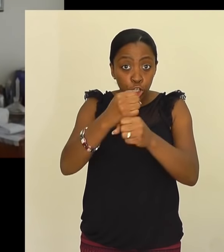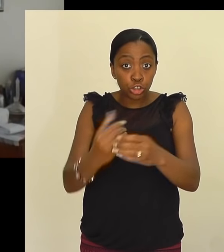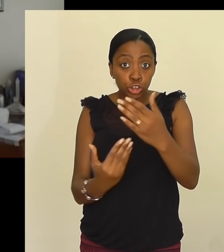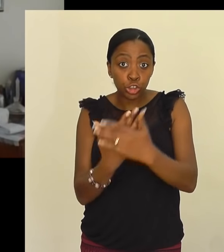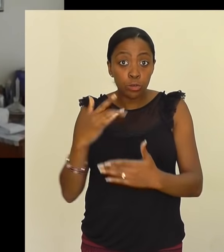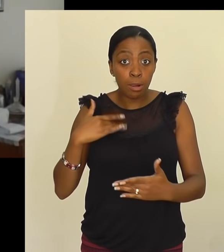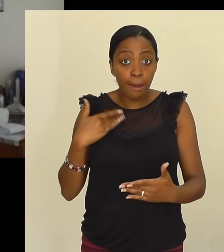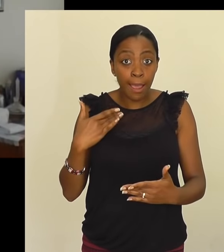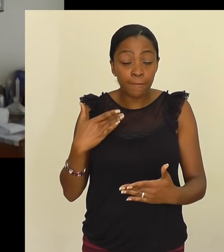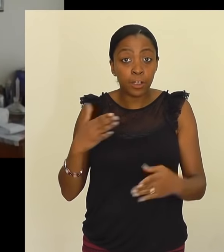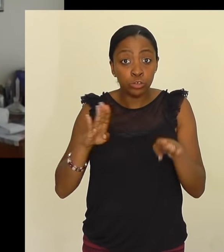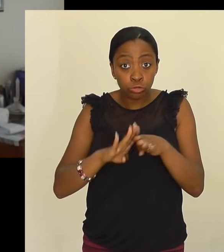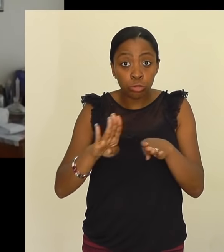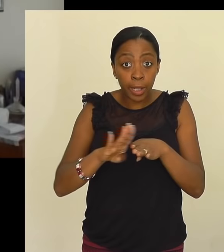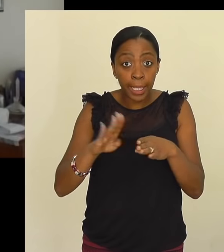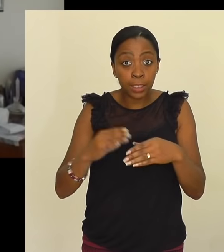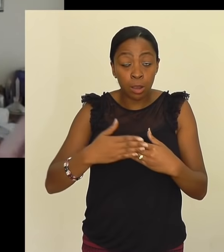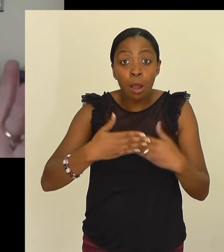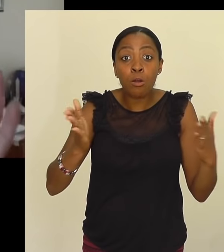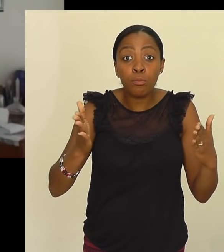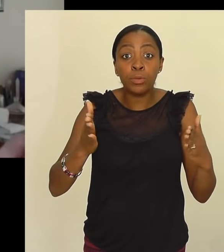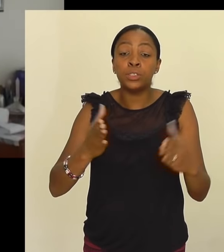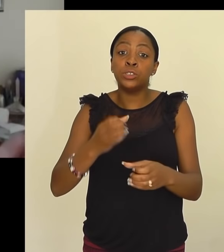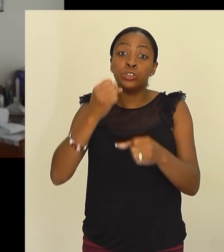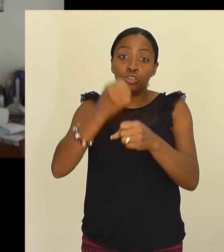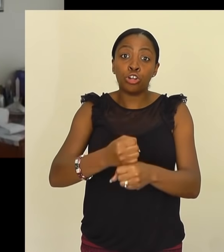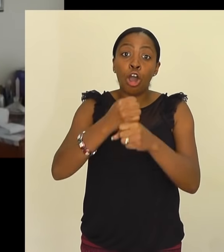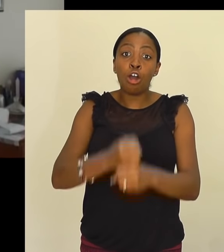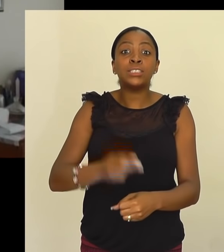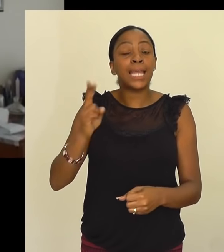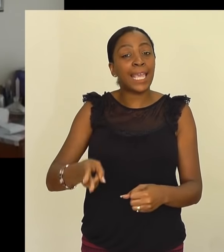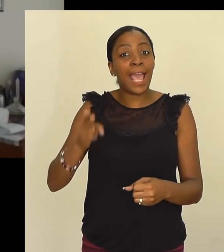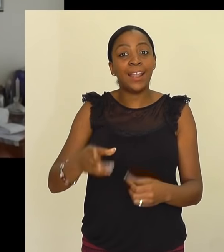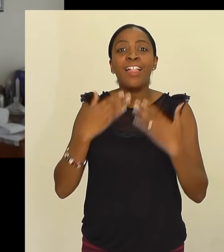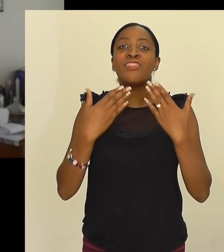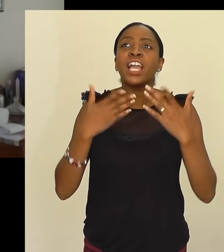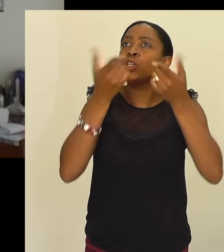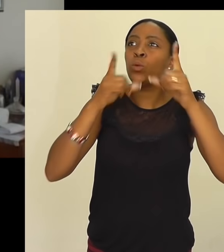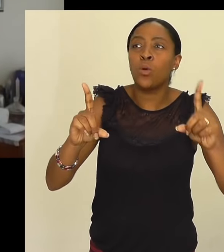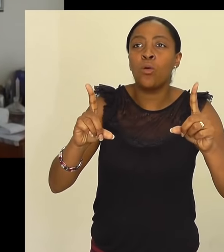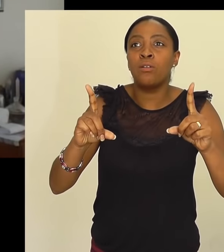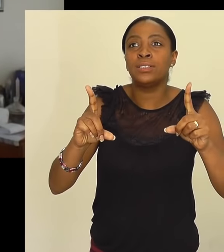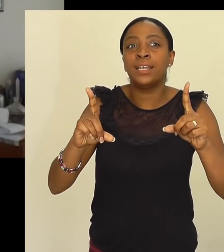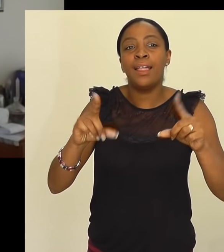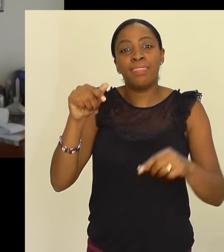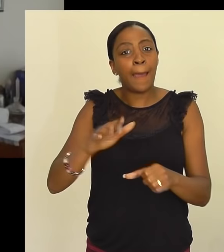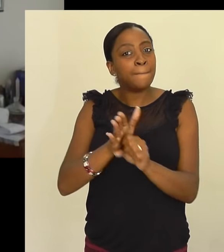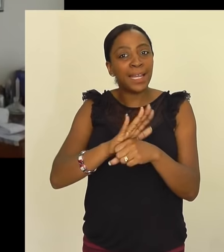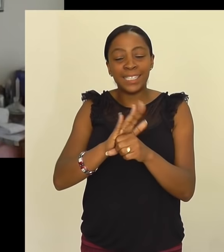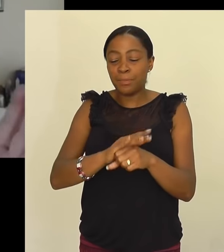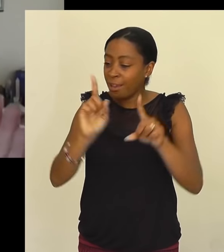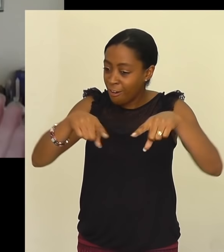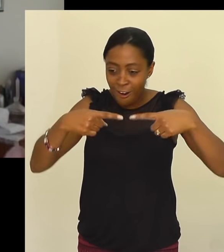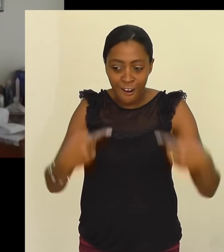activities and our fellowship. Lord, we thank you that not even a pandemic can stop you working. And Lord,